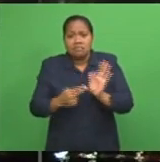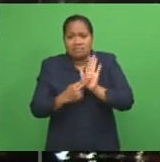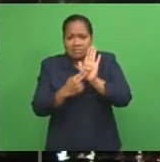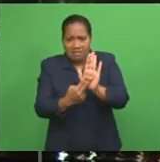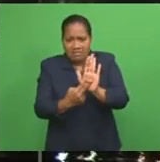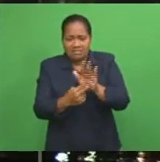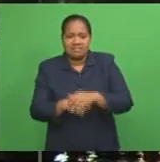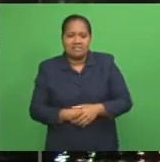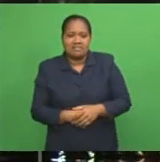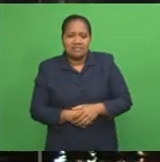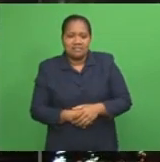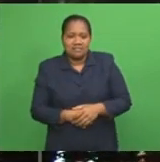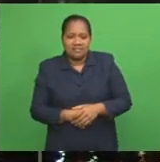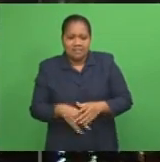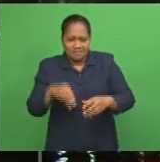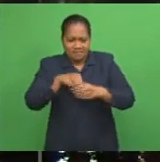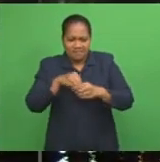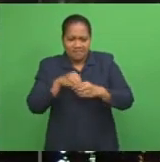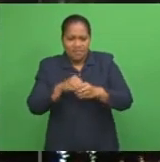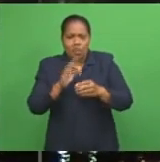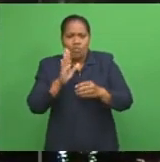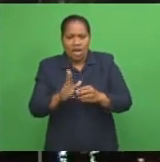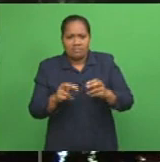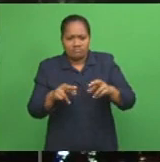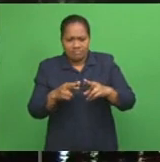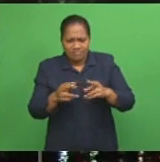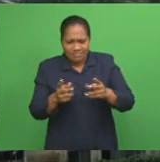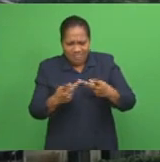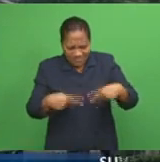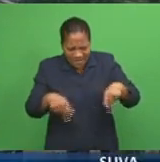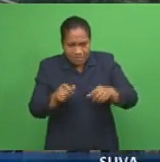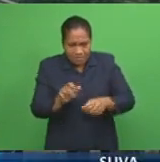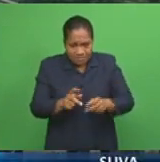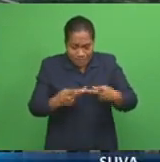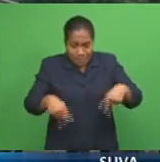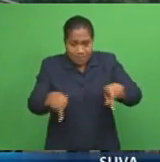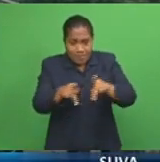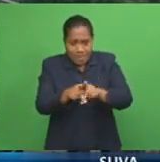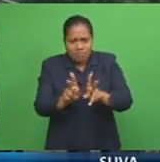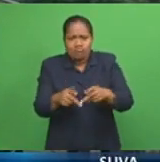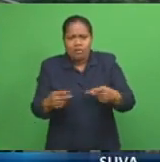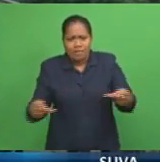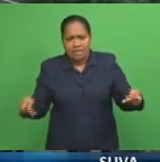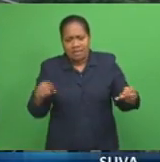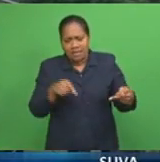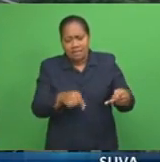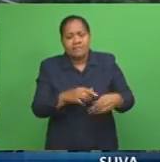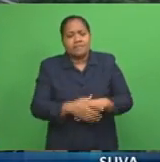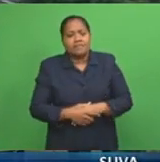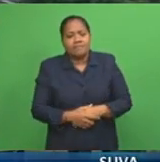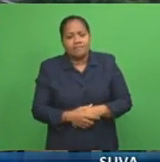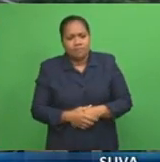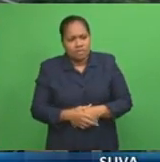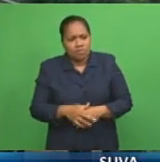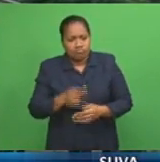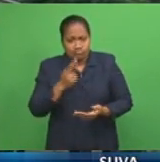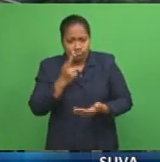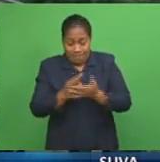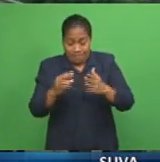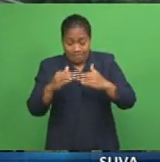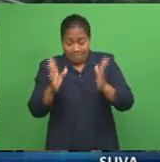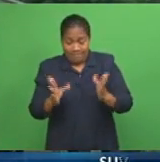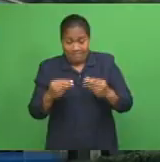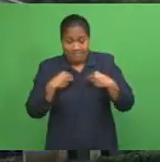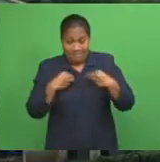includes one commercial and one residential property. The Real Estate Association believes the sector would thrive once